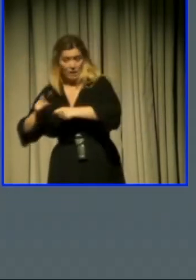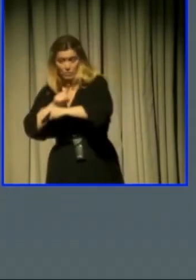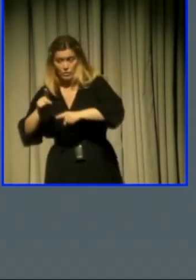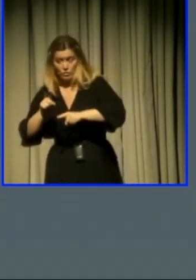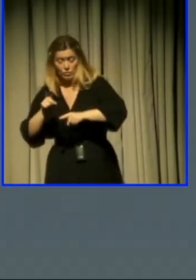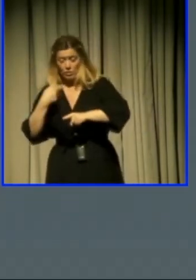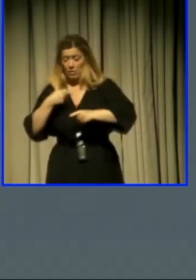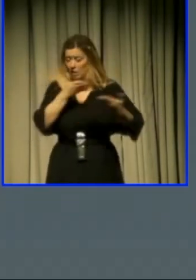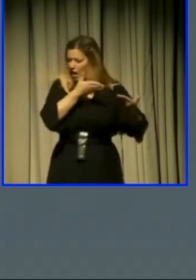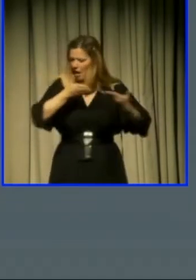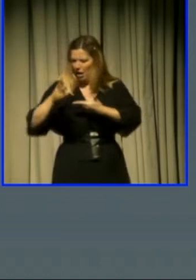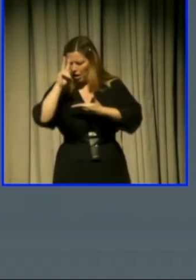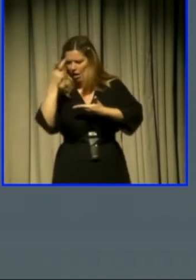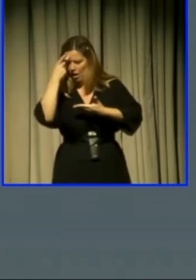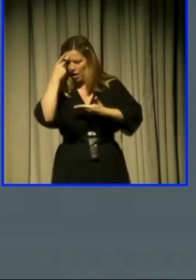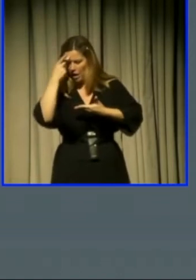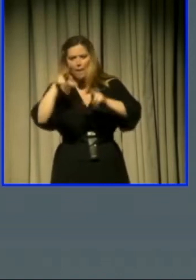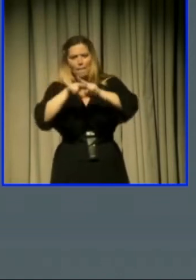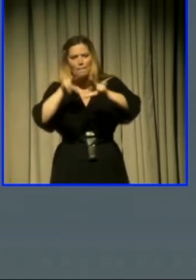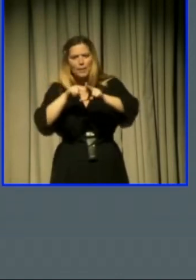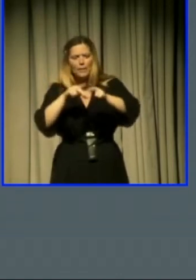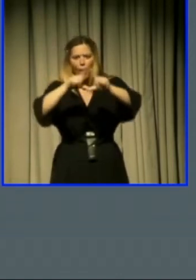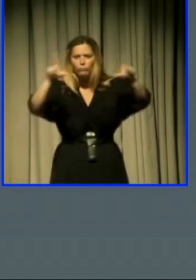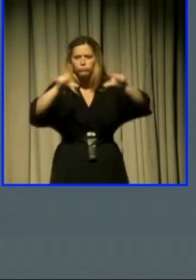interaction, which begs the question whether